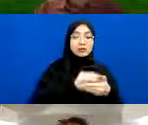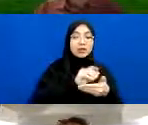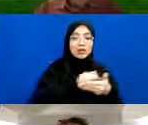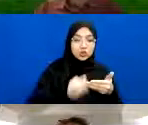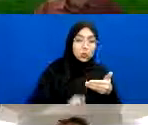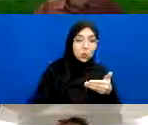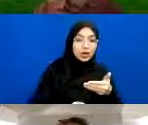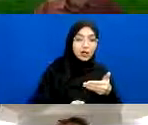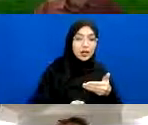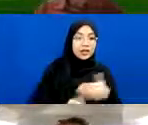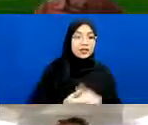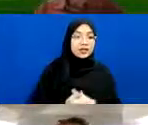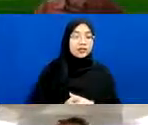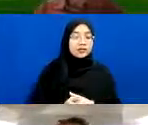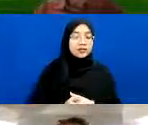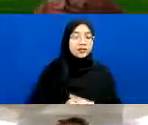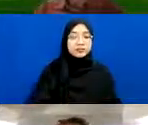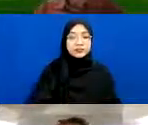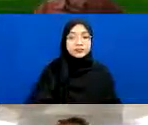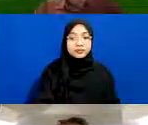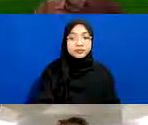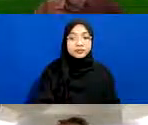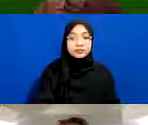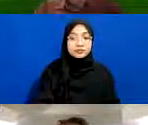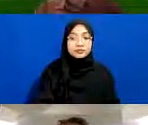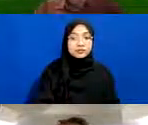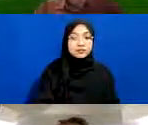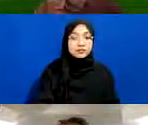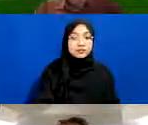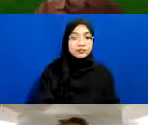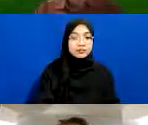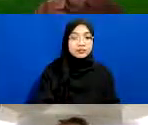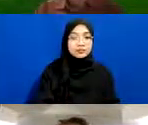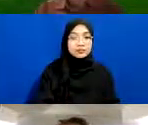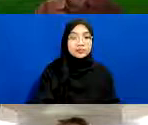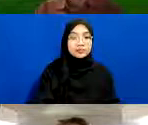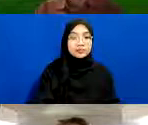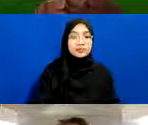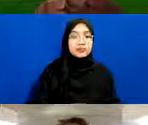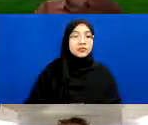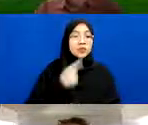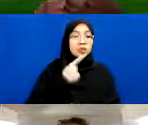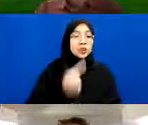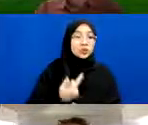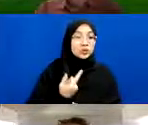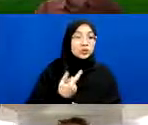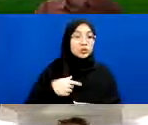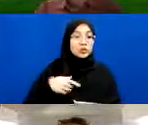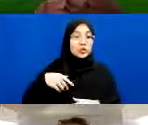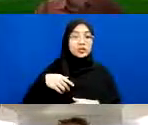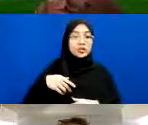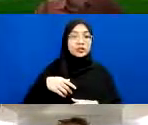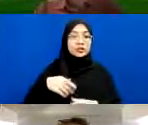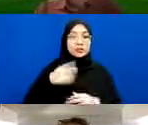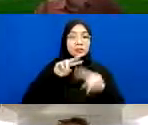exit this pandemic. In Australia, the education system recognises 8 areas in which students may